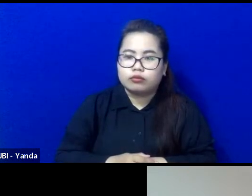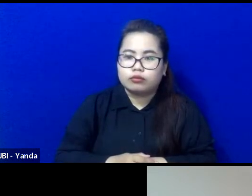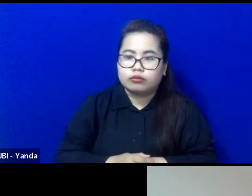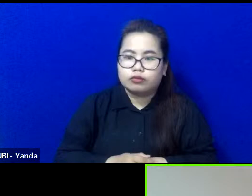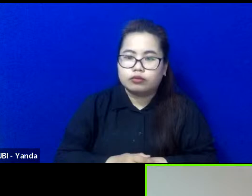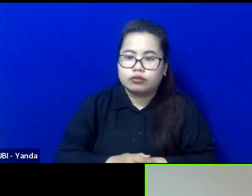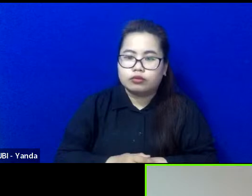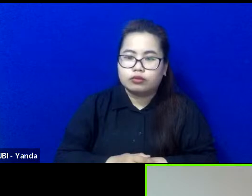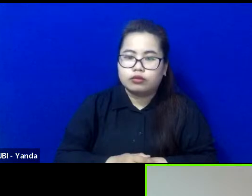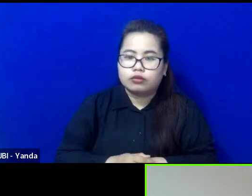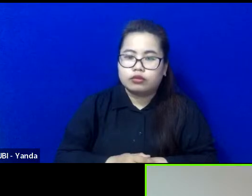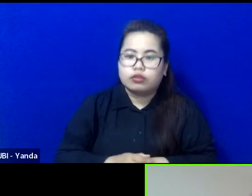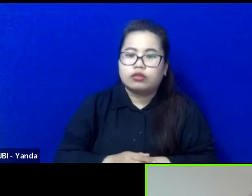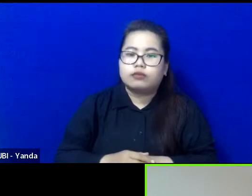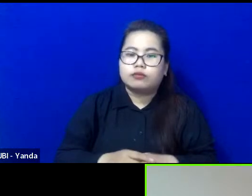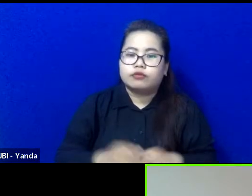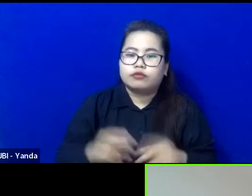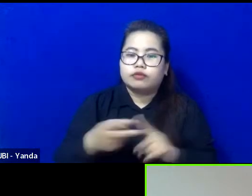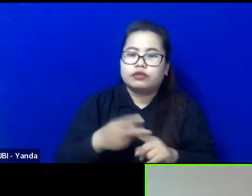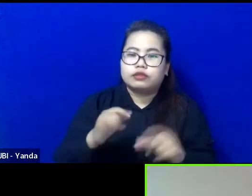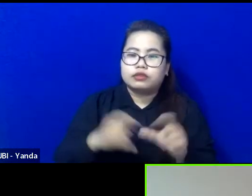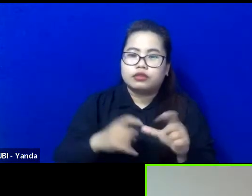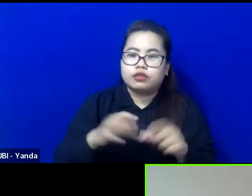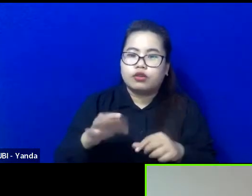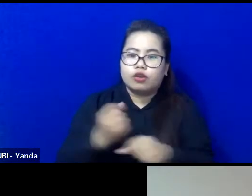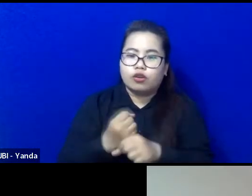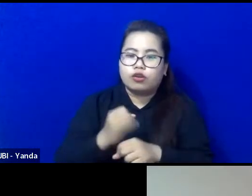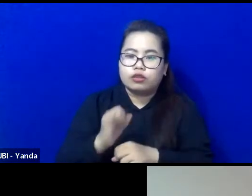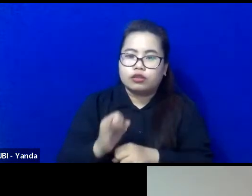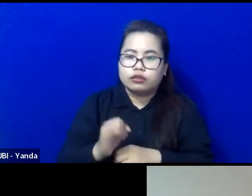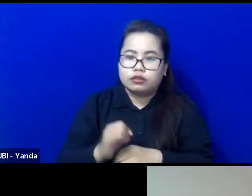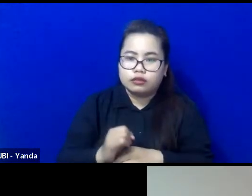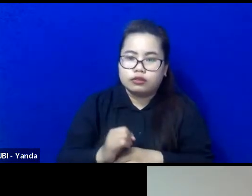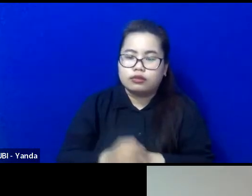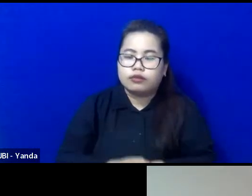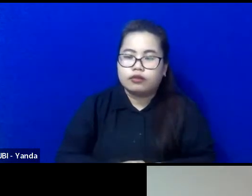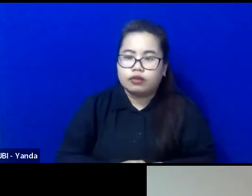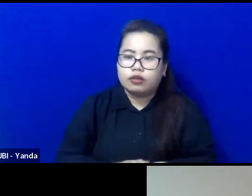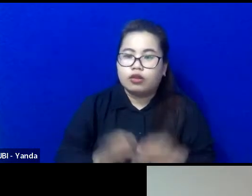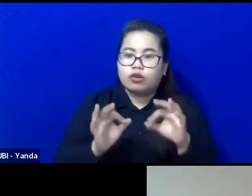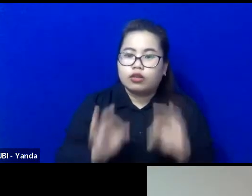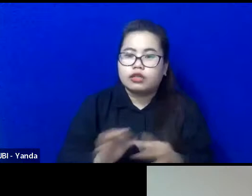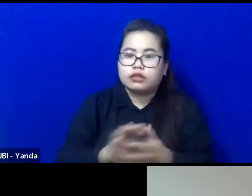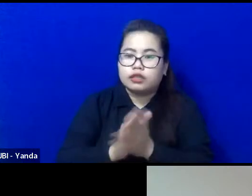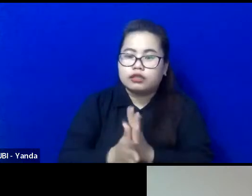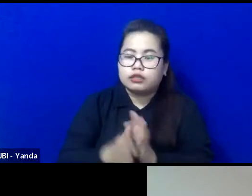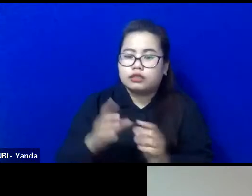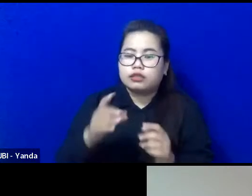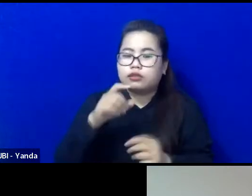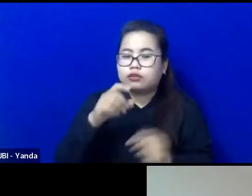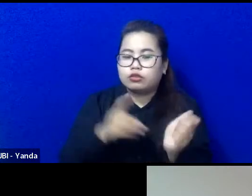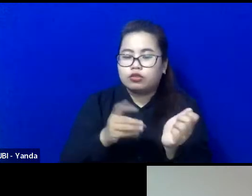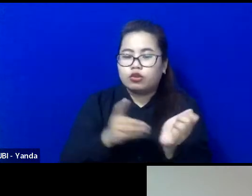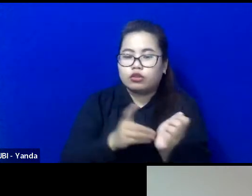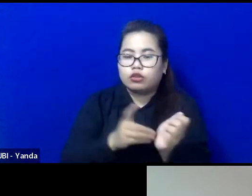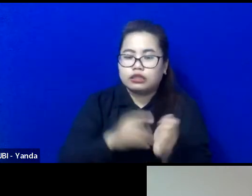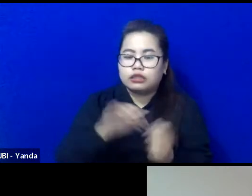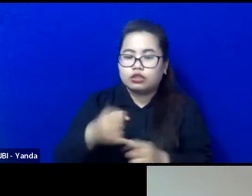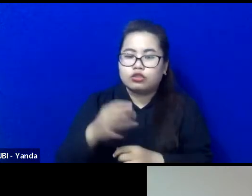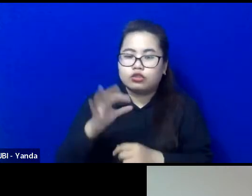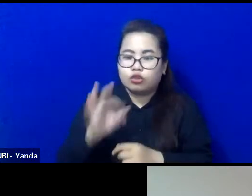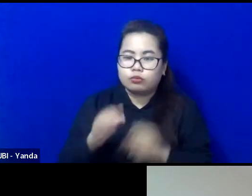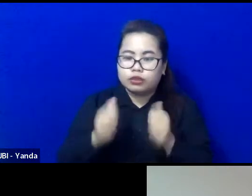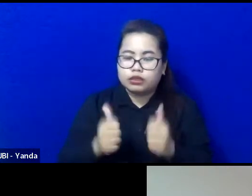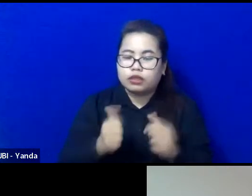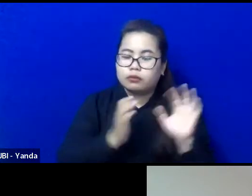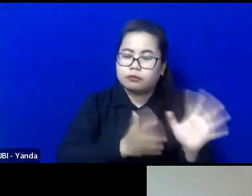psychosociology, mental health, and also sleep research. So Dr. Joe will be talking about her